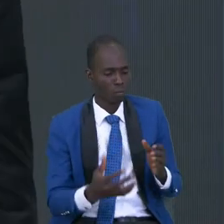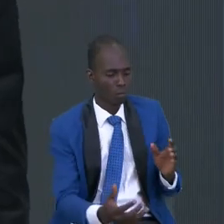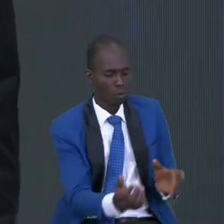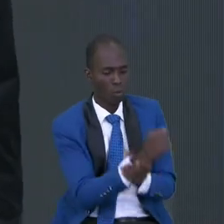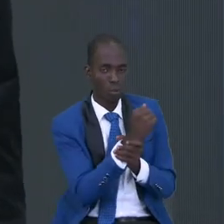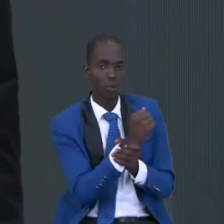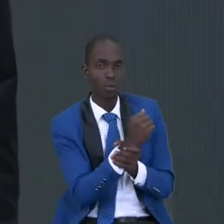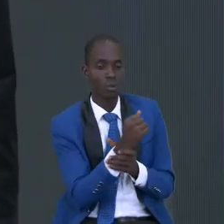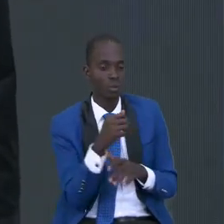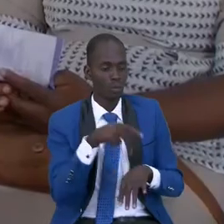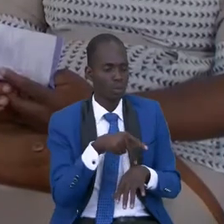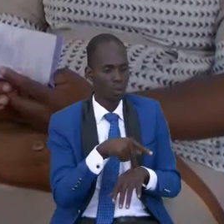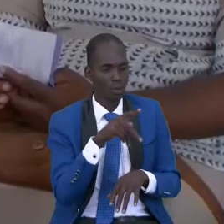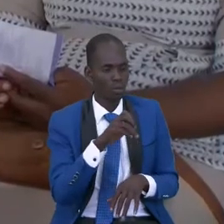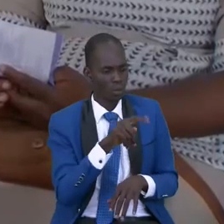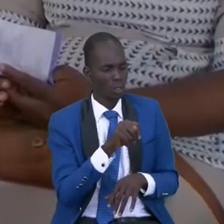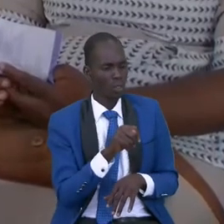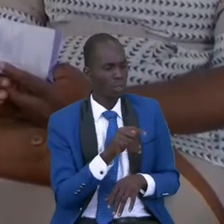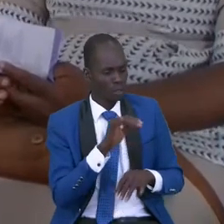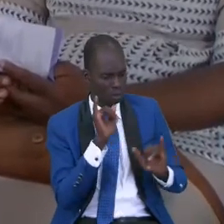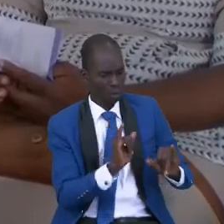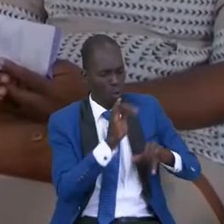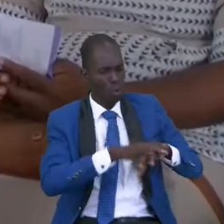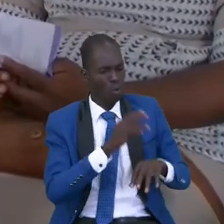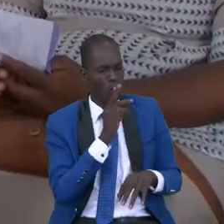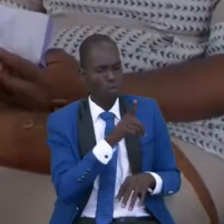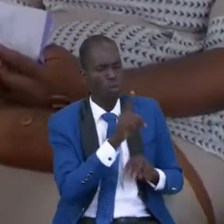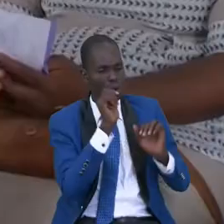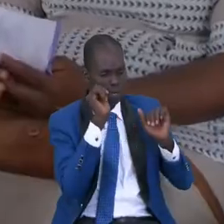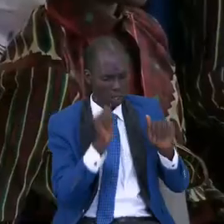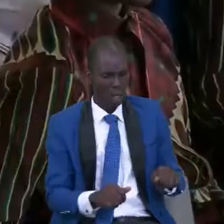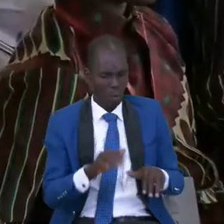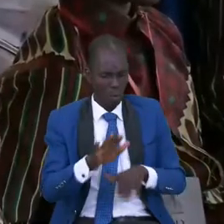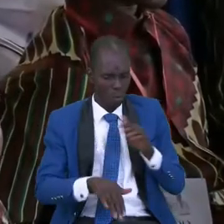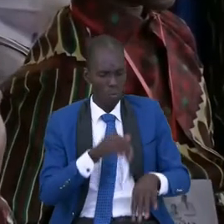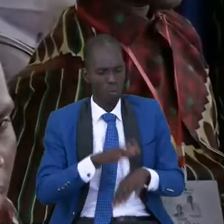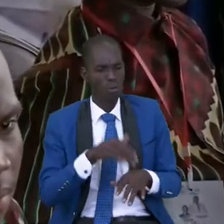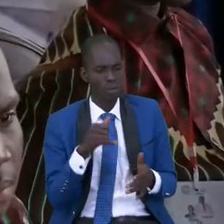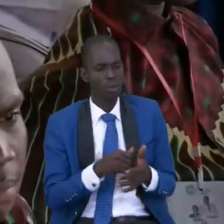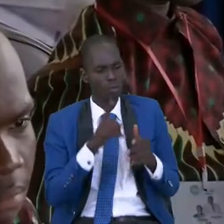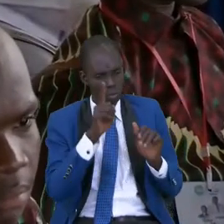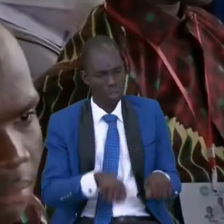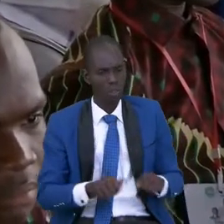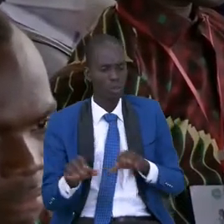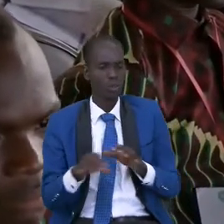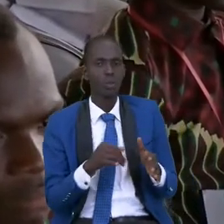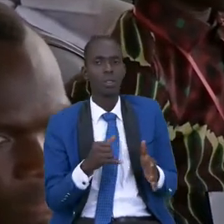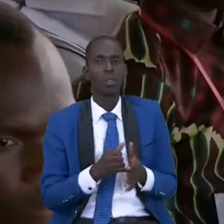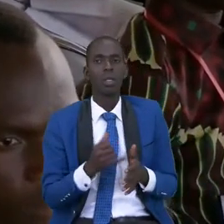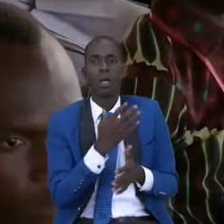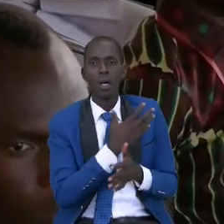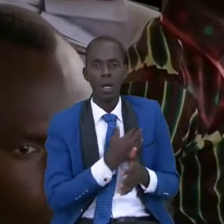do it. You can do it. You can do it. And then he got